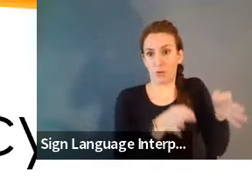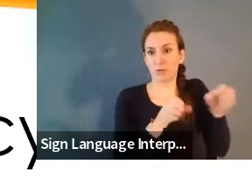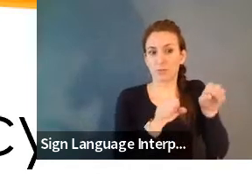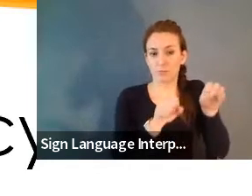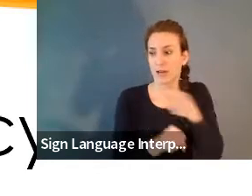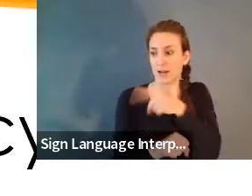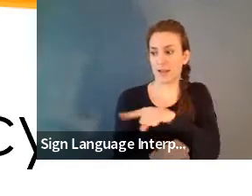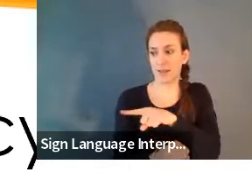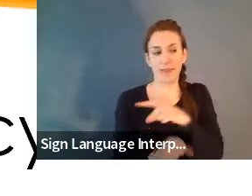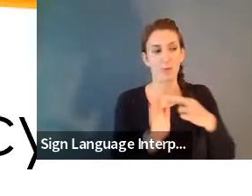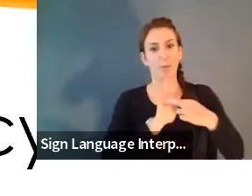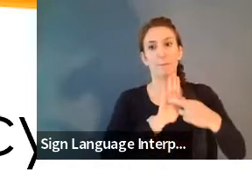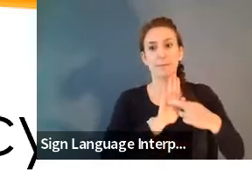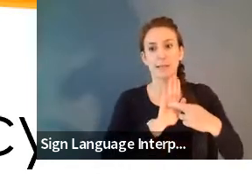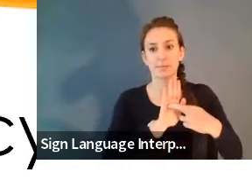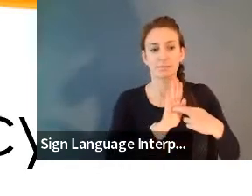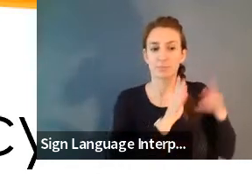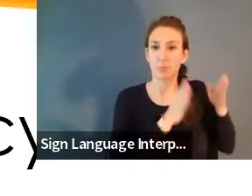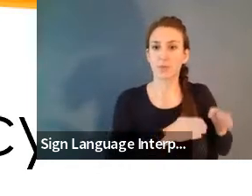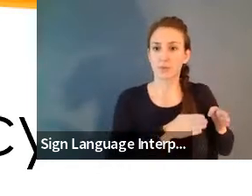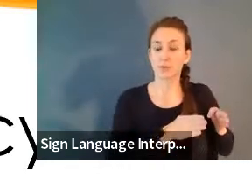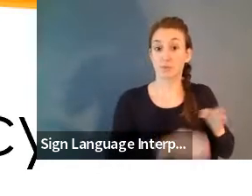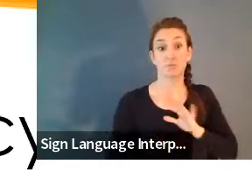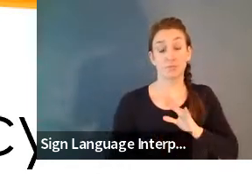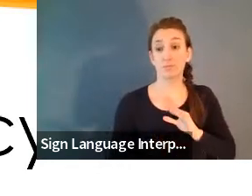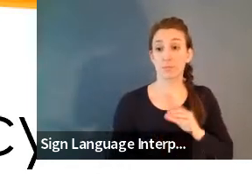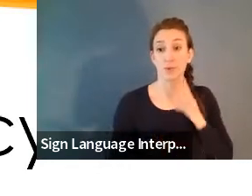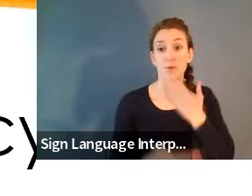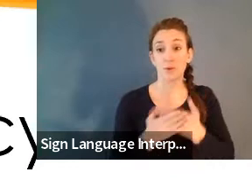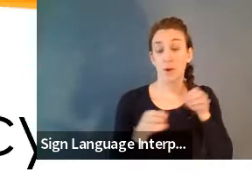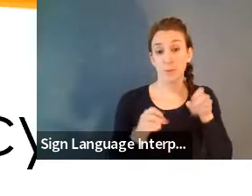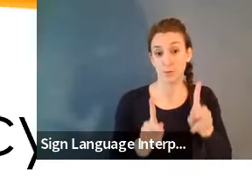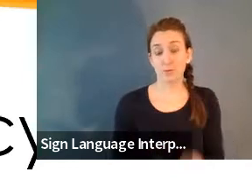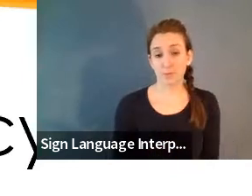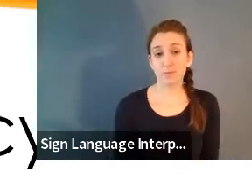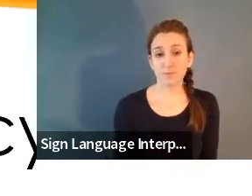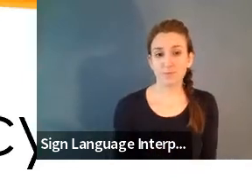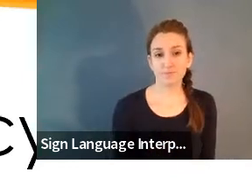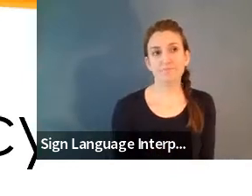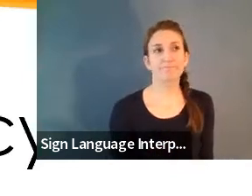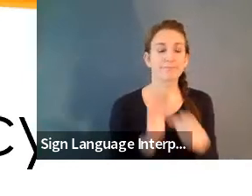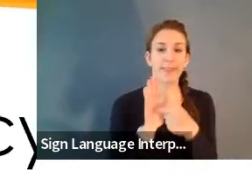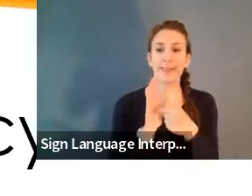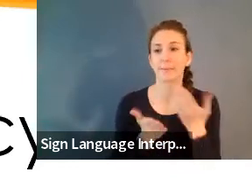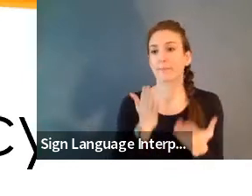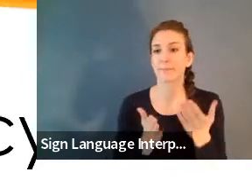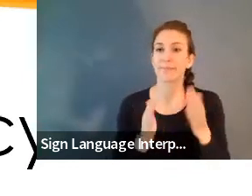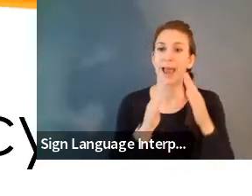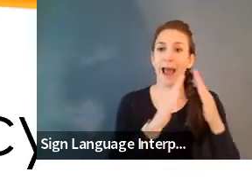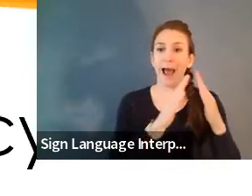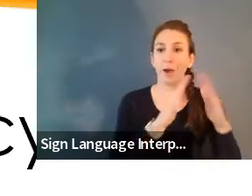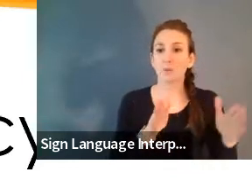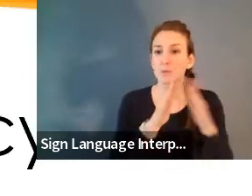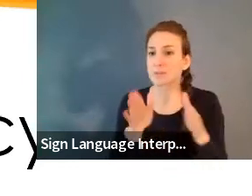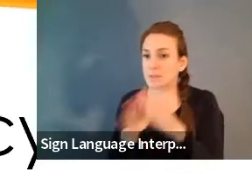administrative citations that are being appealed are sometimes related to substandard housing or landlord-tenant issues, dog licensing